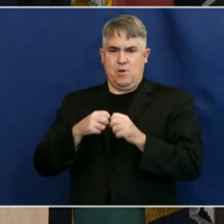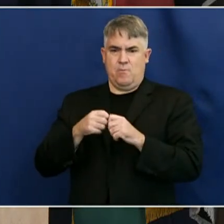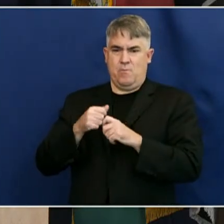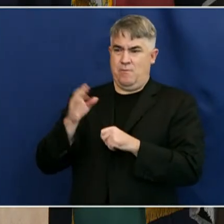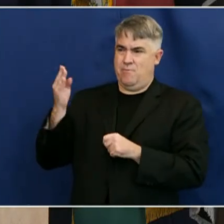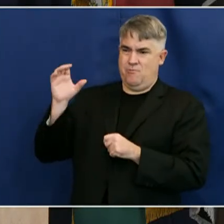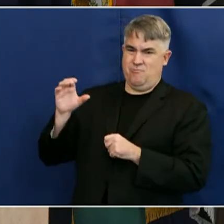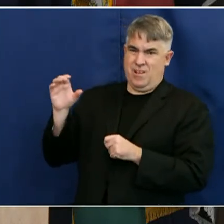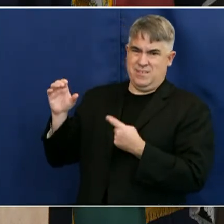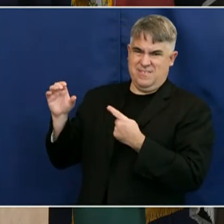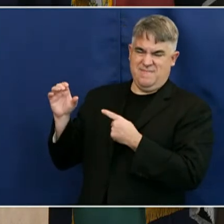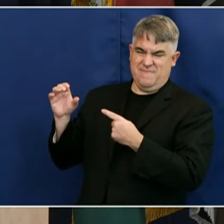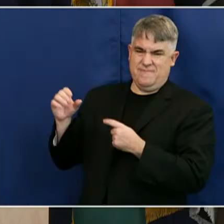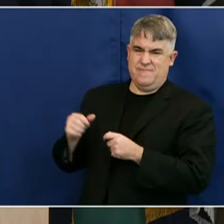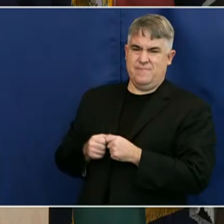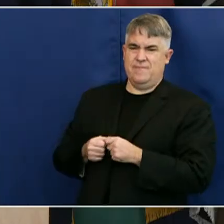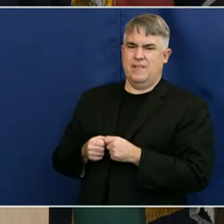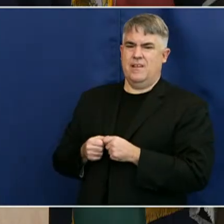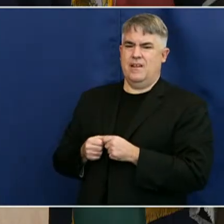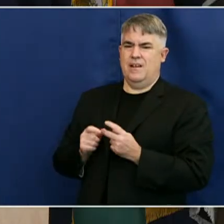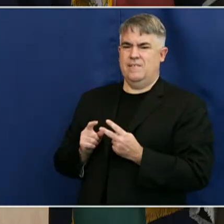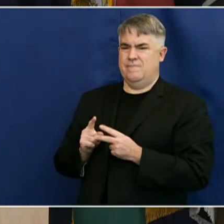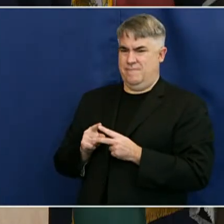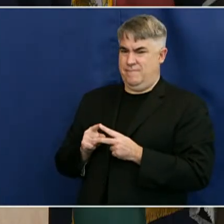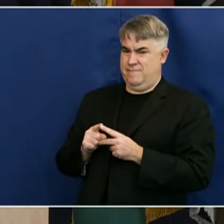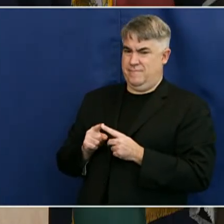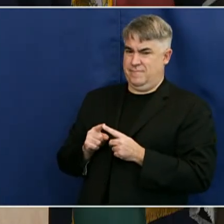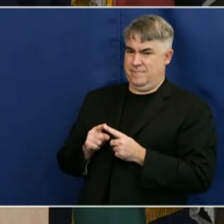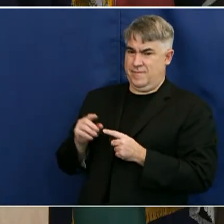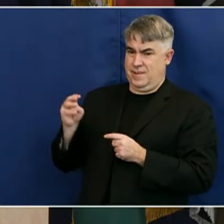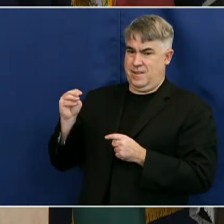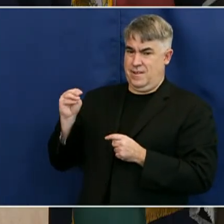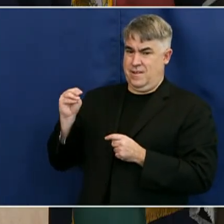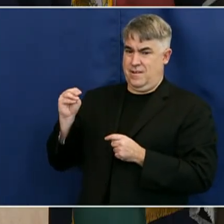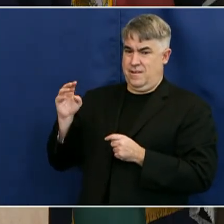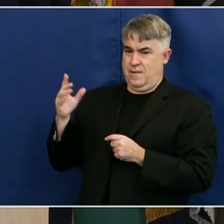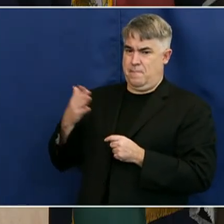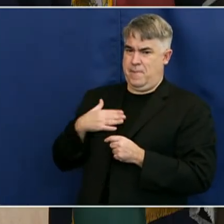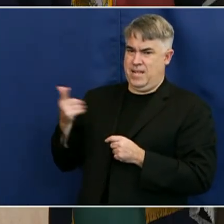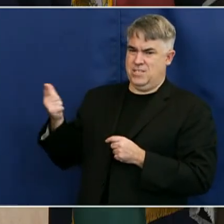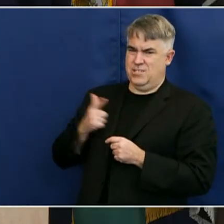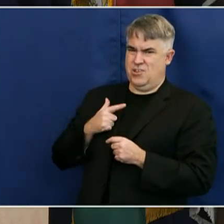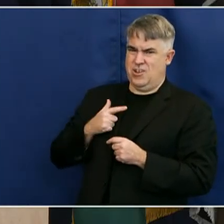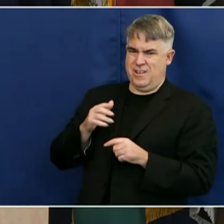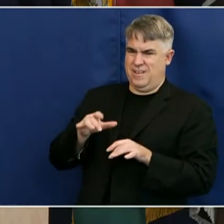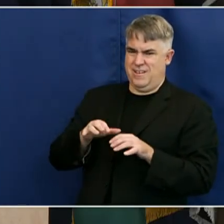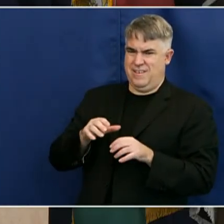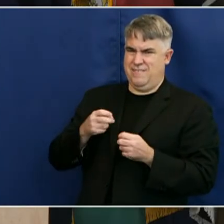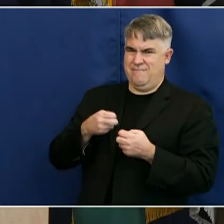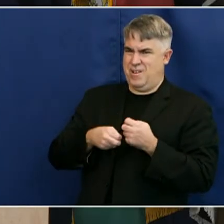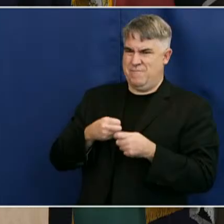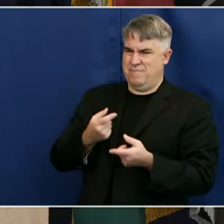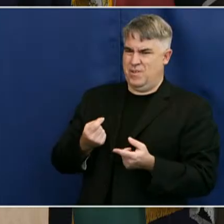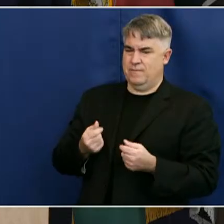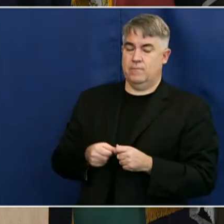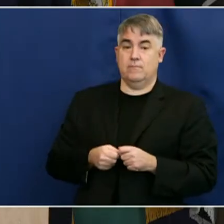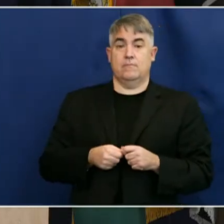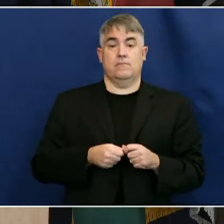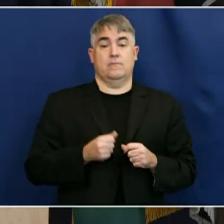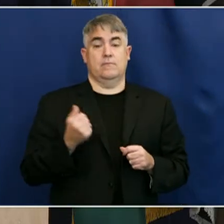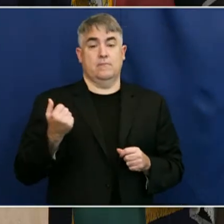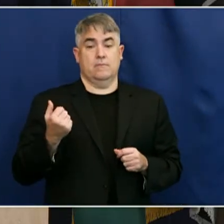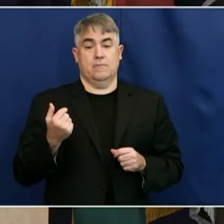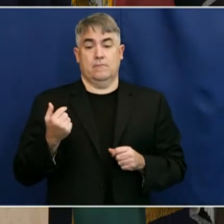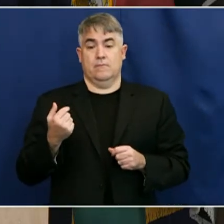Is the problem patient health information? Why are we still having discussions at this stage? Well, I'm not going to point to specific things. It